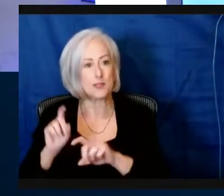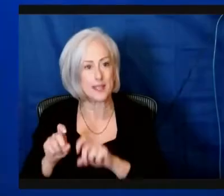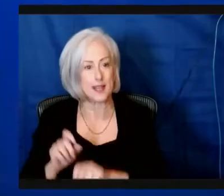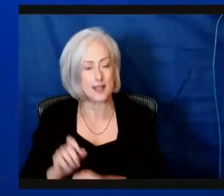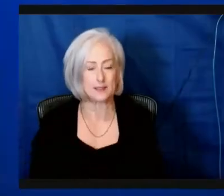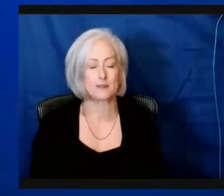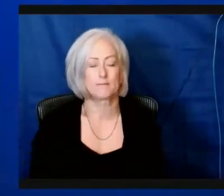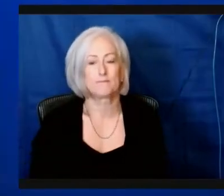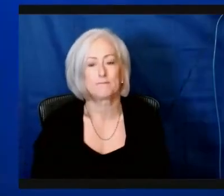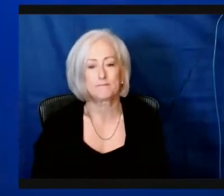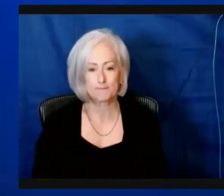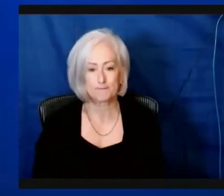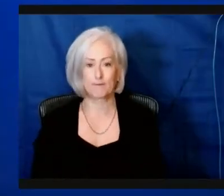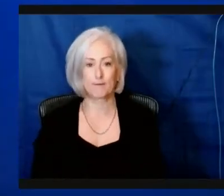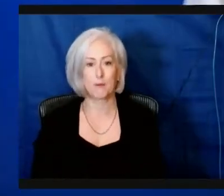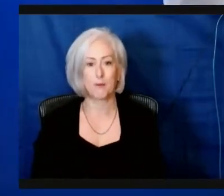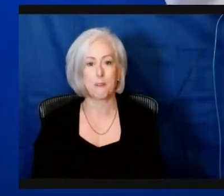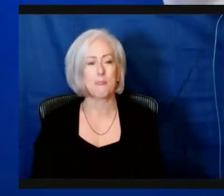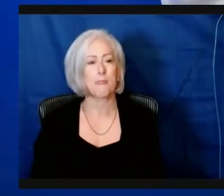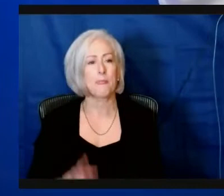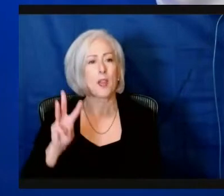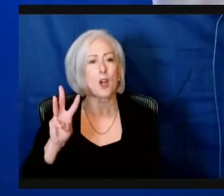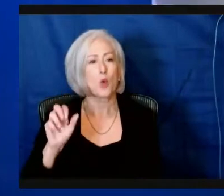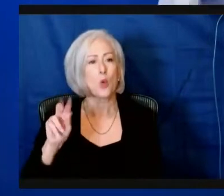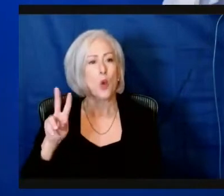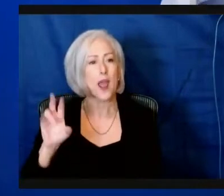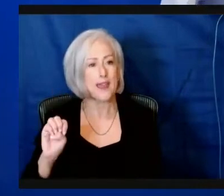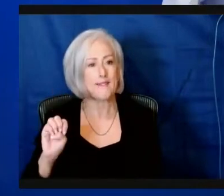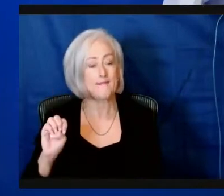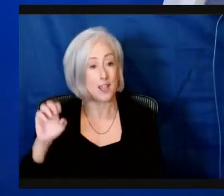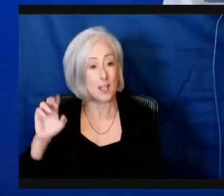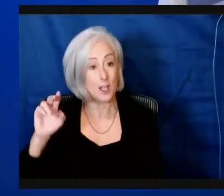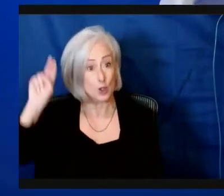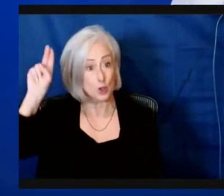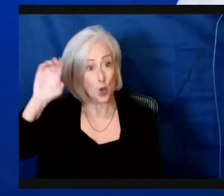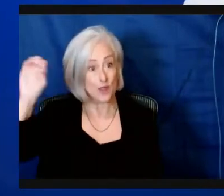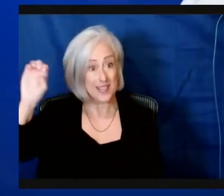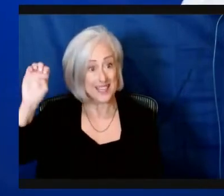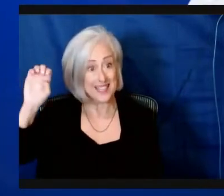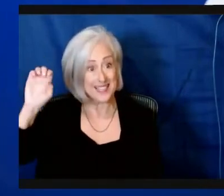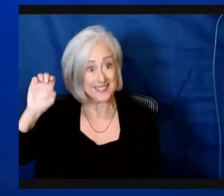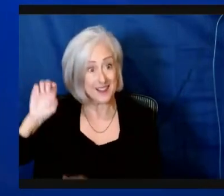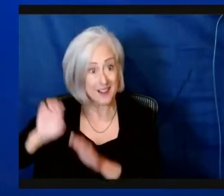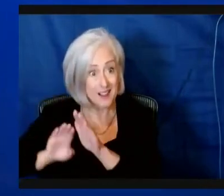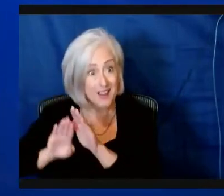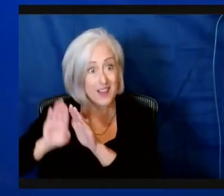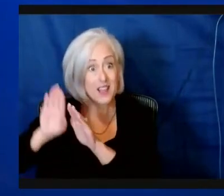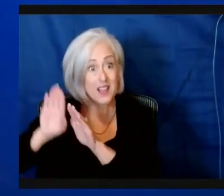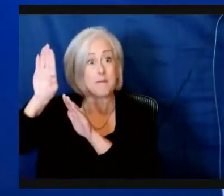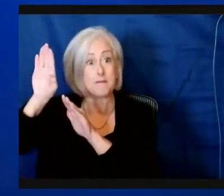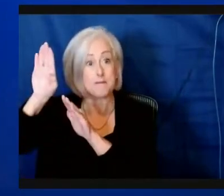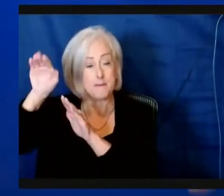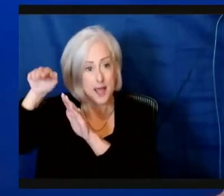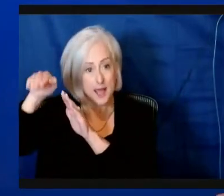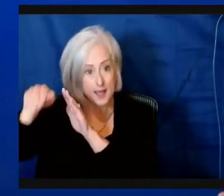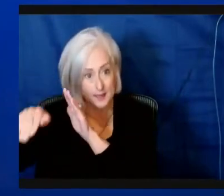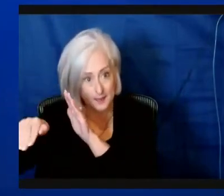The wave is a funny one because it's already escalated in the Northeast and come back down. The Midwest, and also to some degree in the